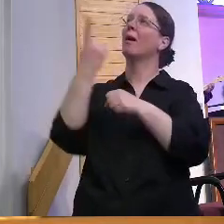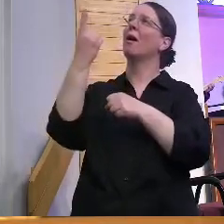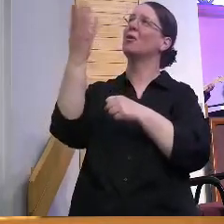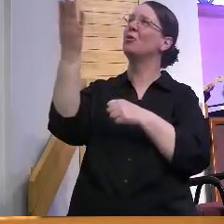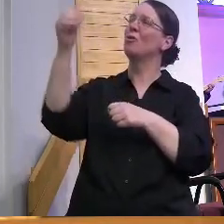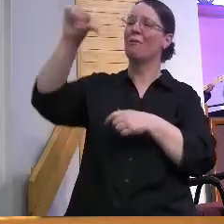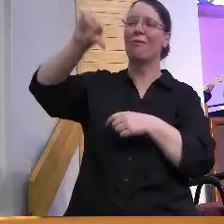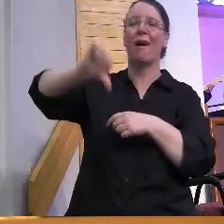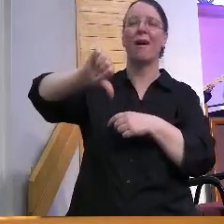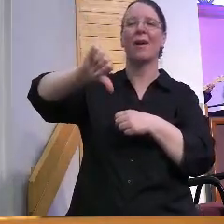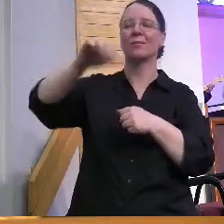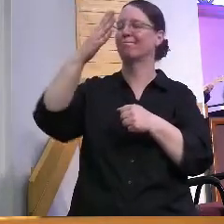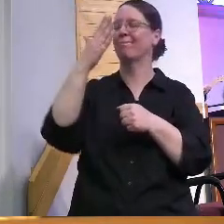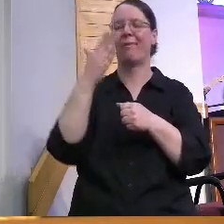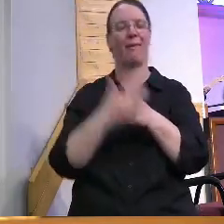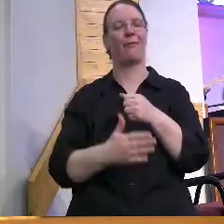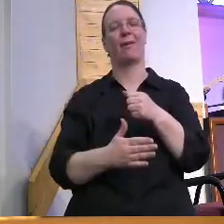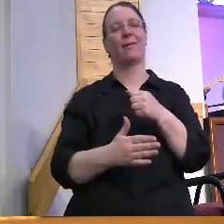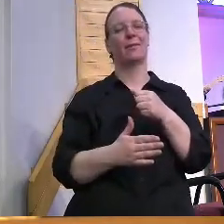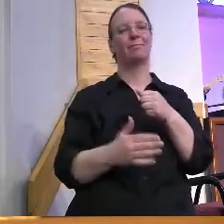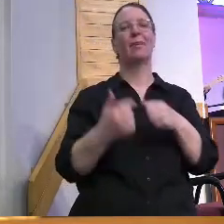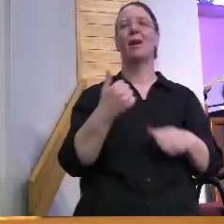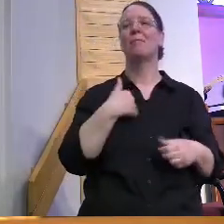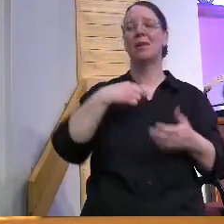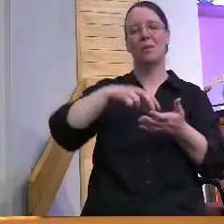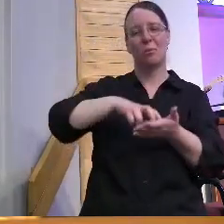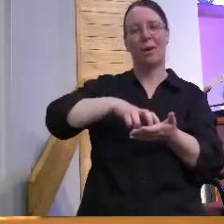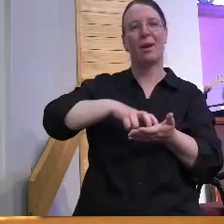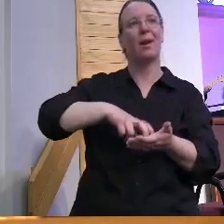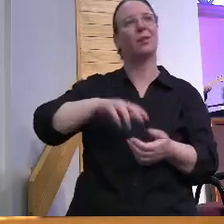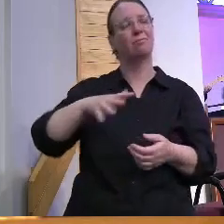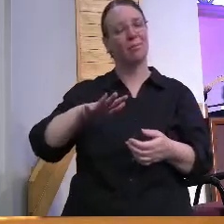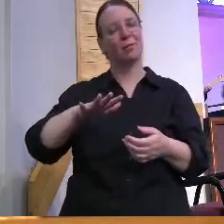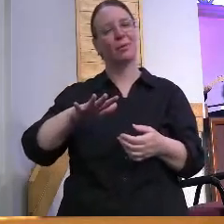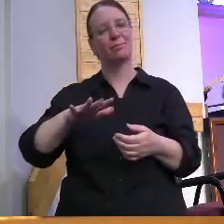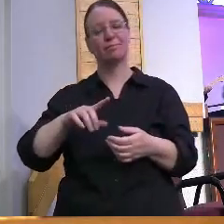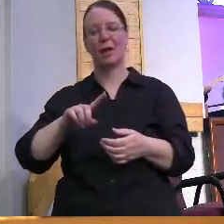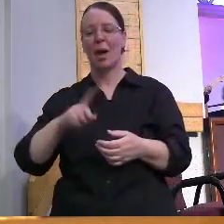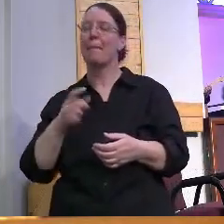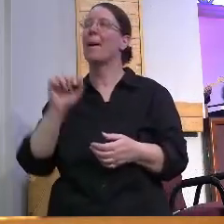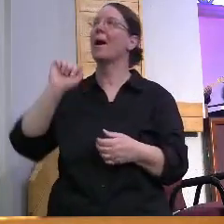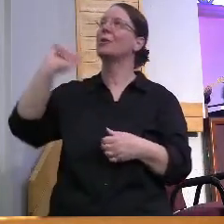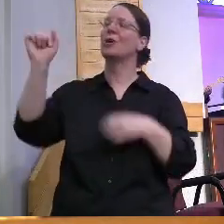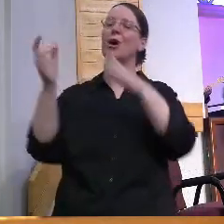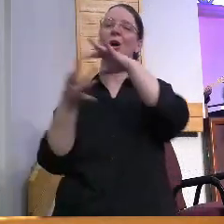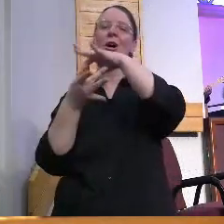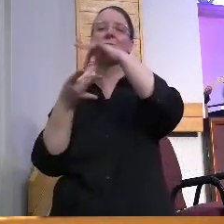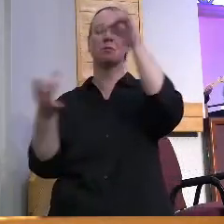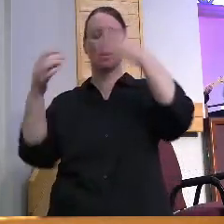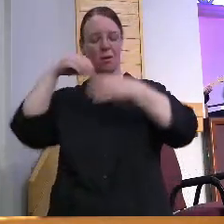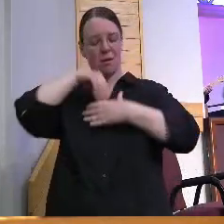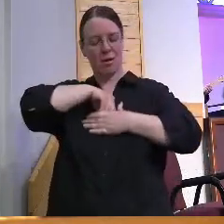My God, I'm ever weak. Yes, I'm made in me. Yes, Lord, your